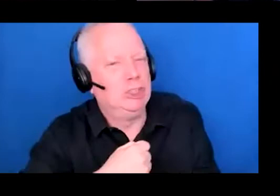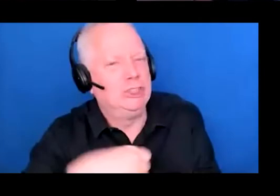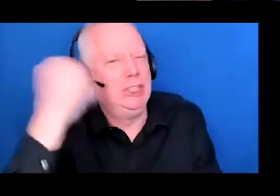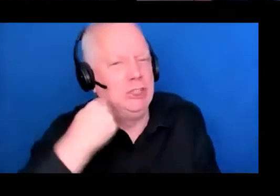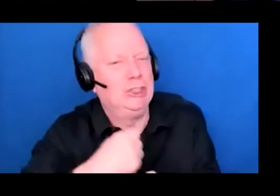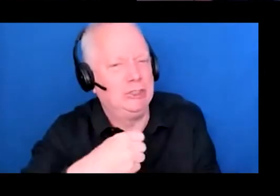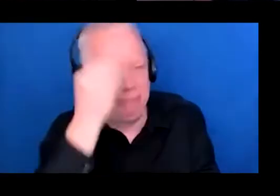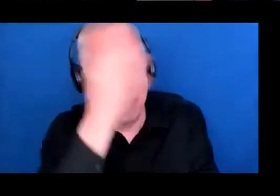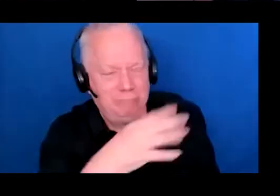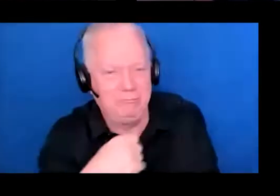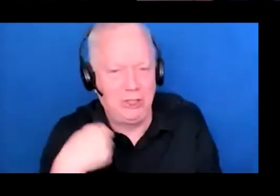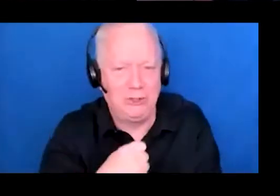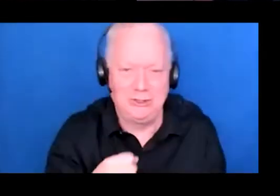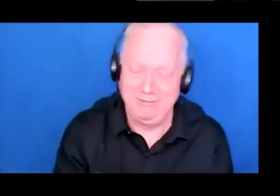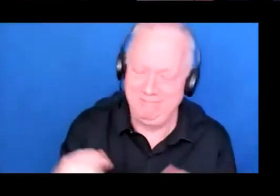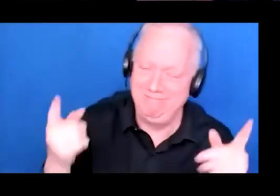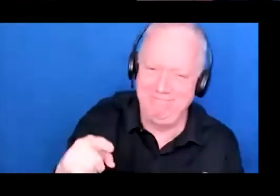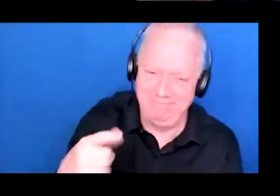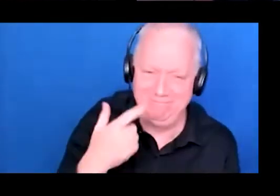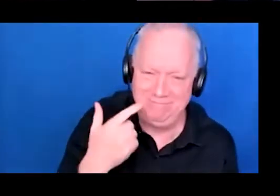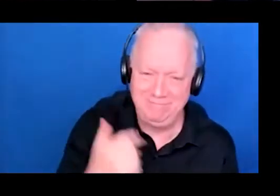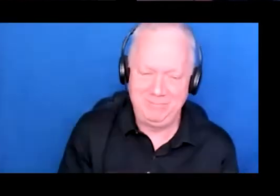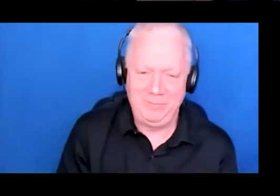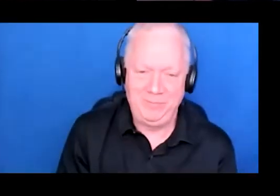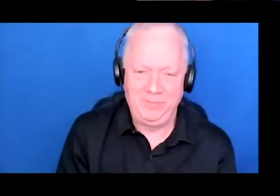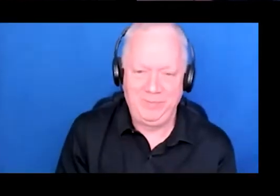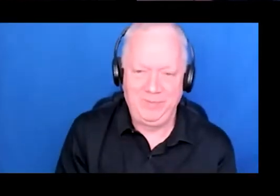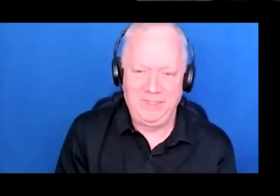years. Yeah, years.